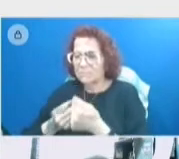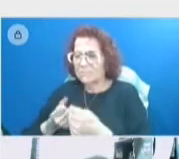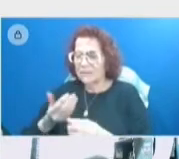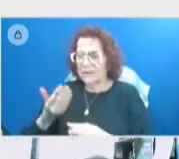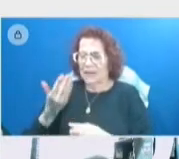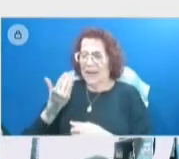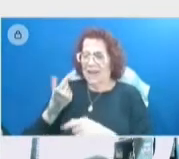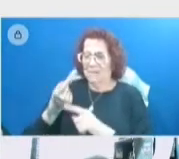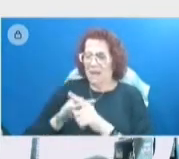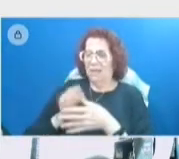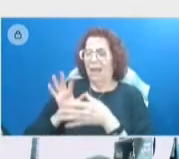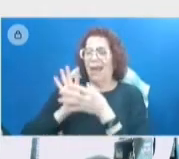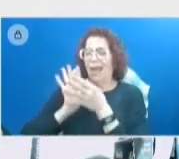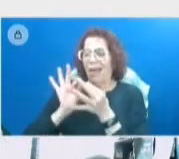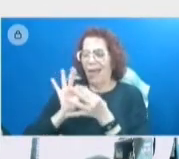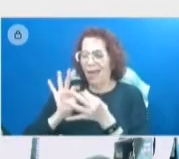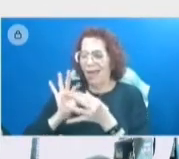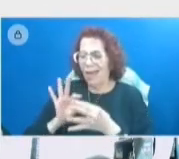1st.